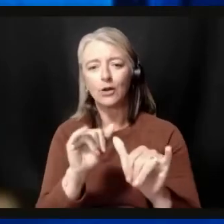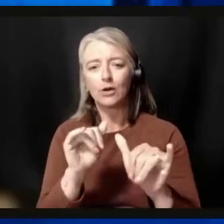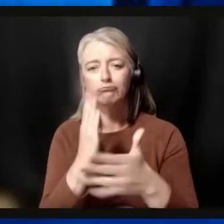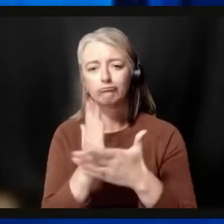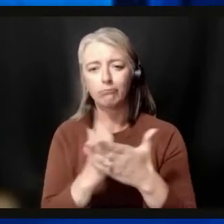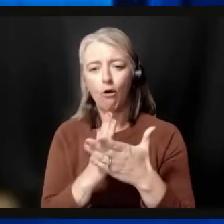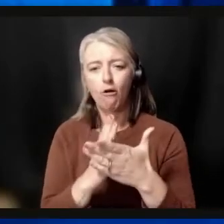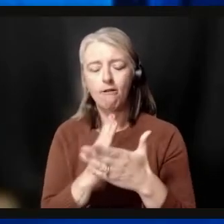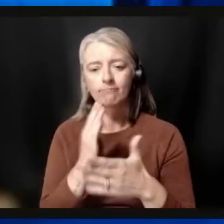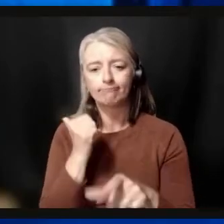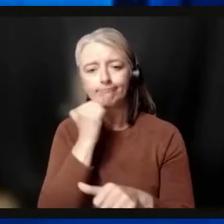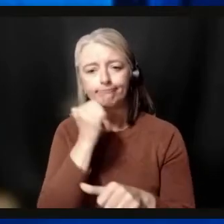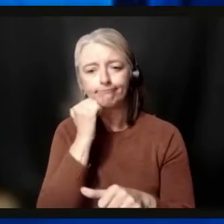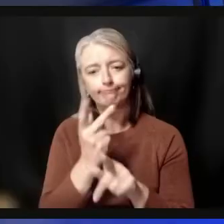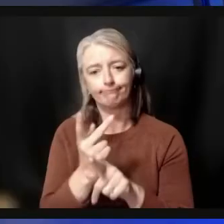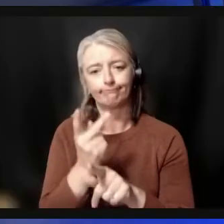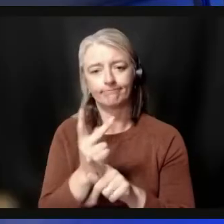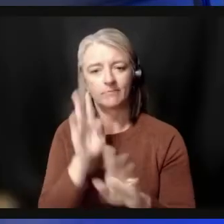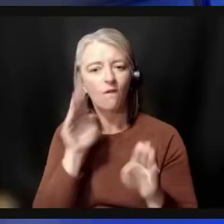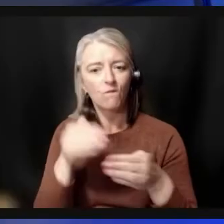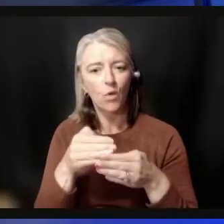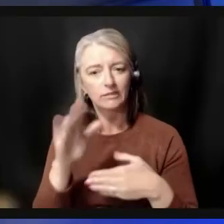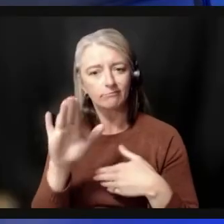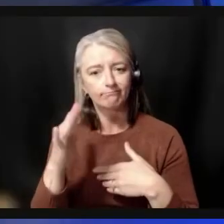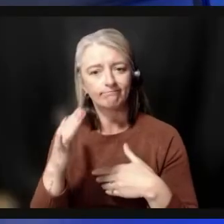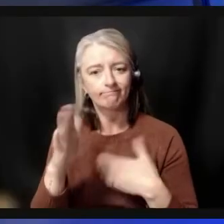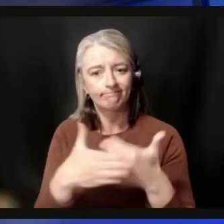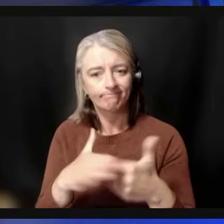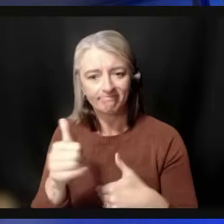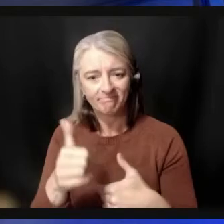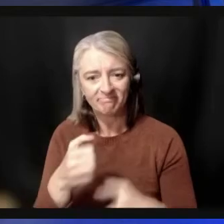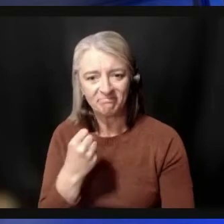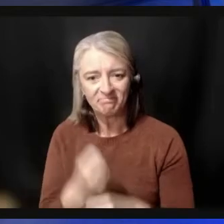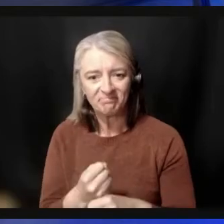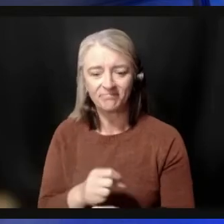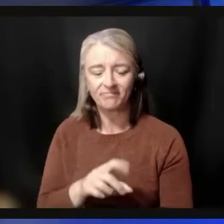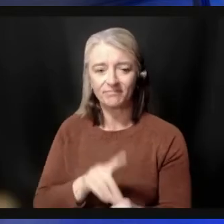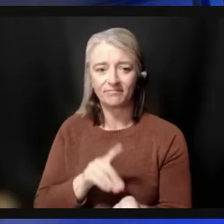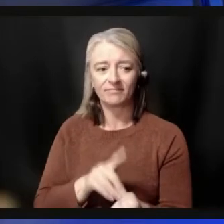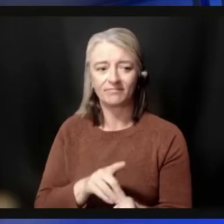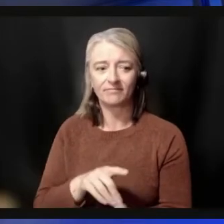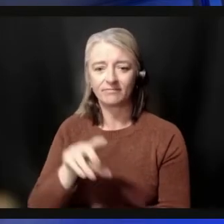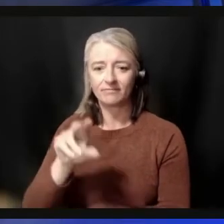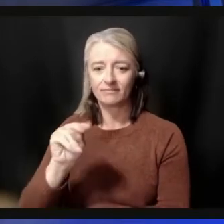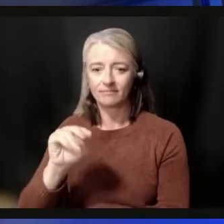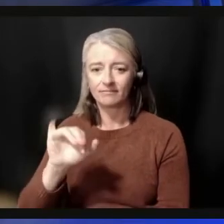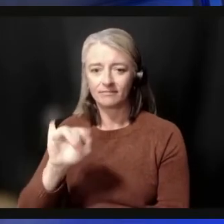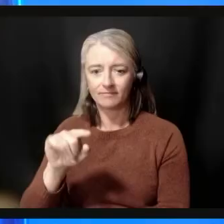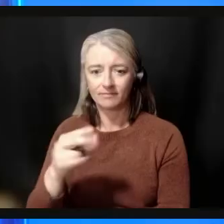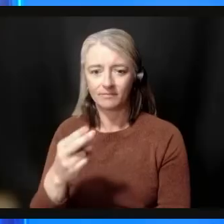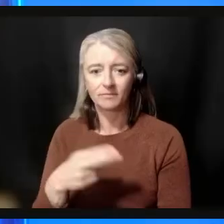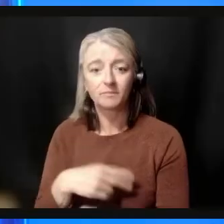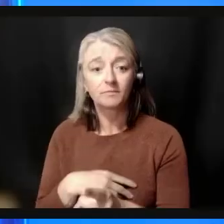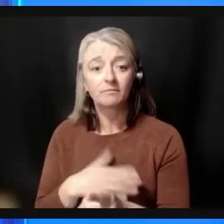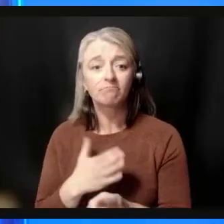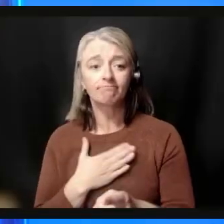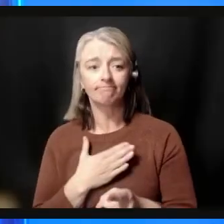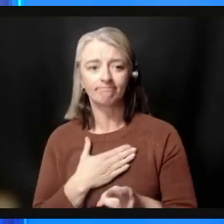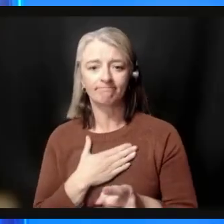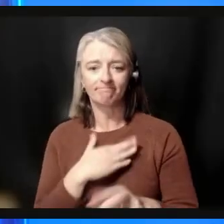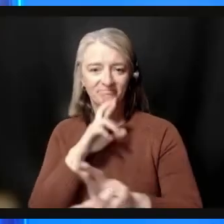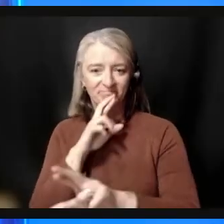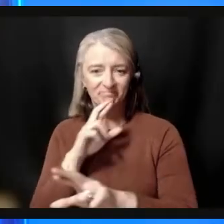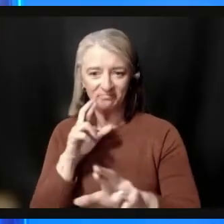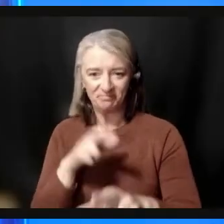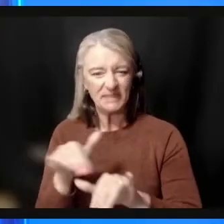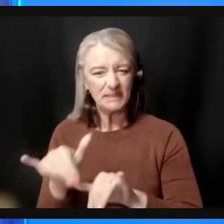be focusing on over the next decade. Sounds good. Dr. Nye, your turn. And I would say my response is similar in